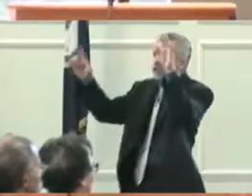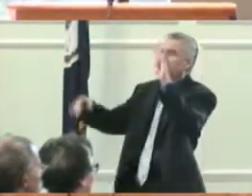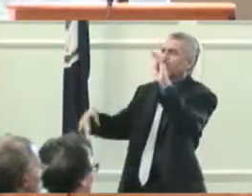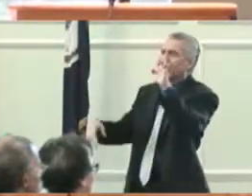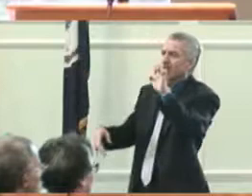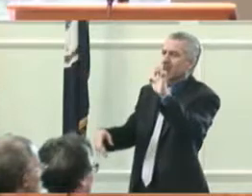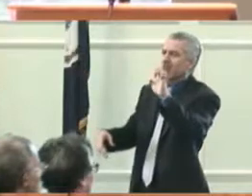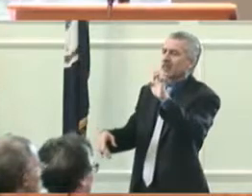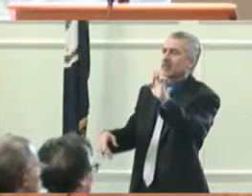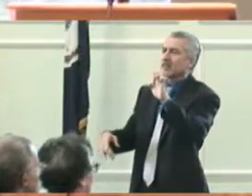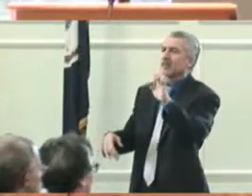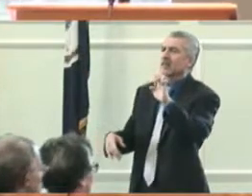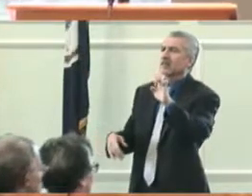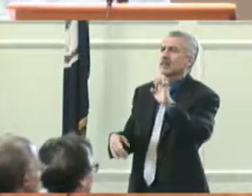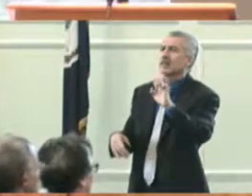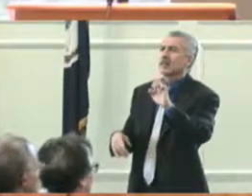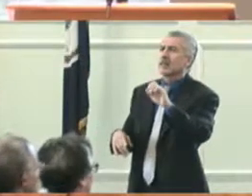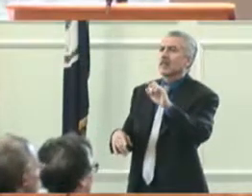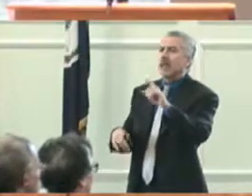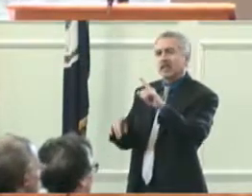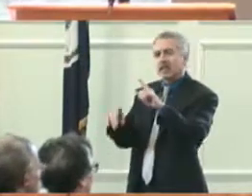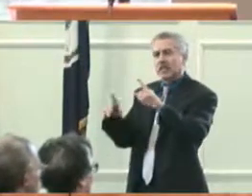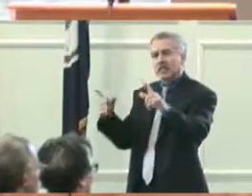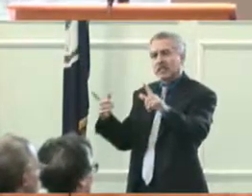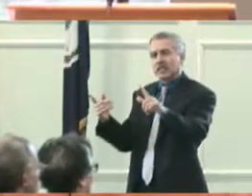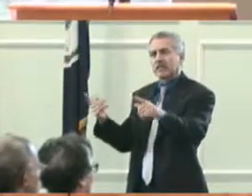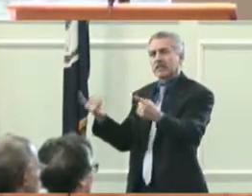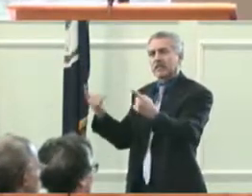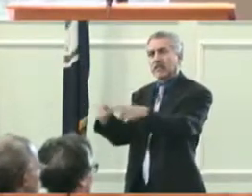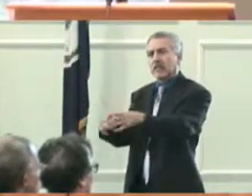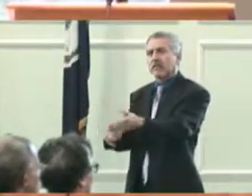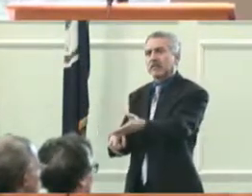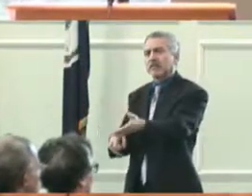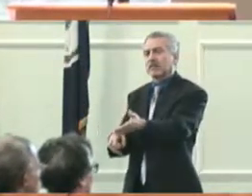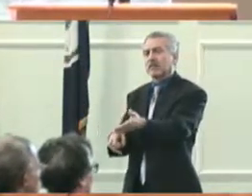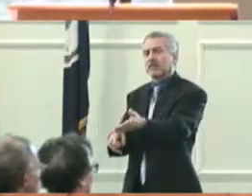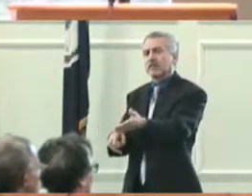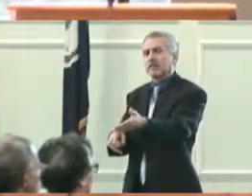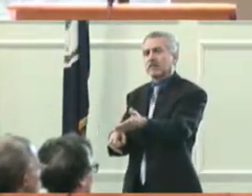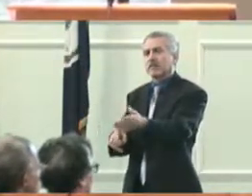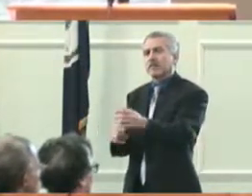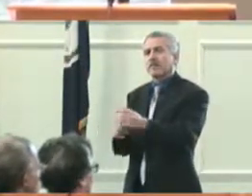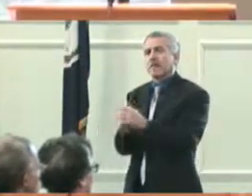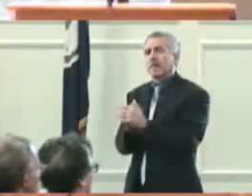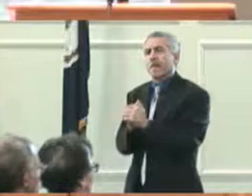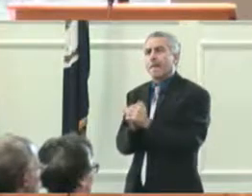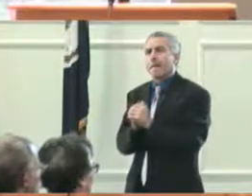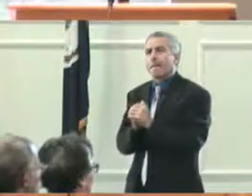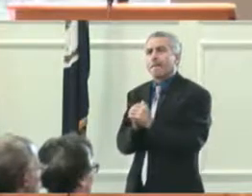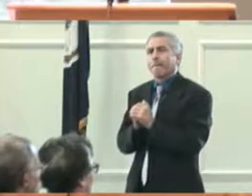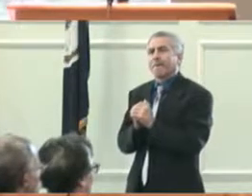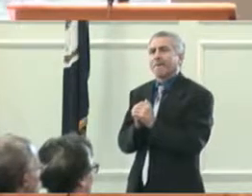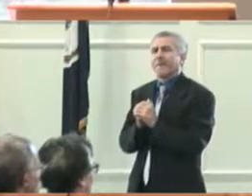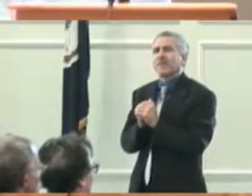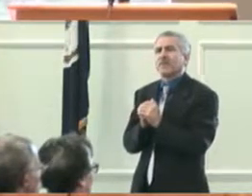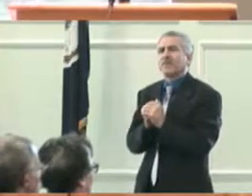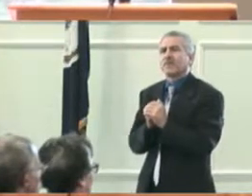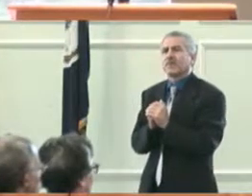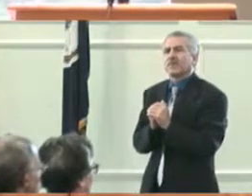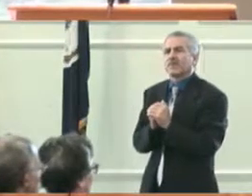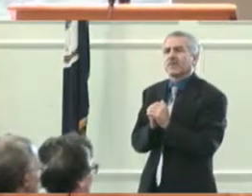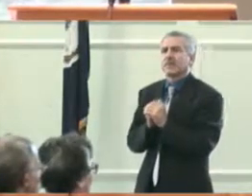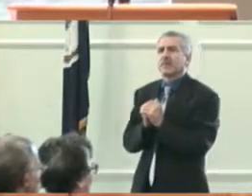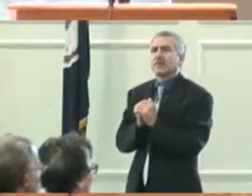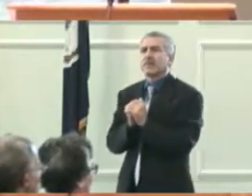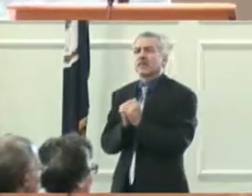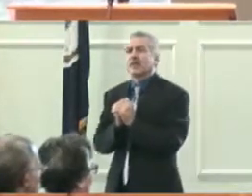daily sacrifices and the transgression of desolation? The giving of both the sanctuary and the host to be trampled